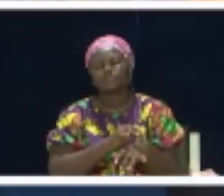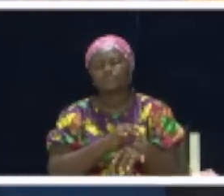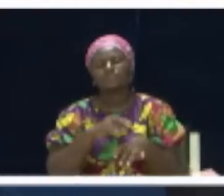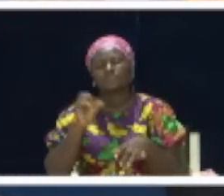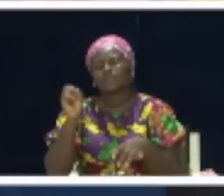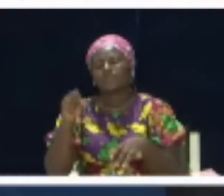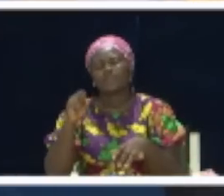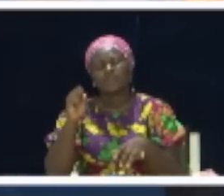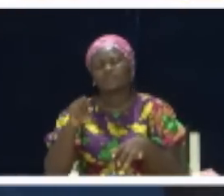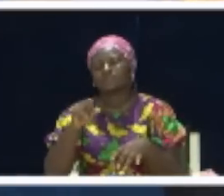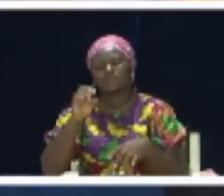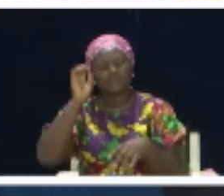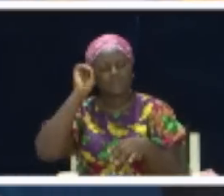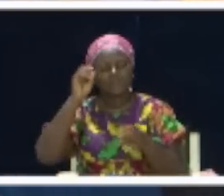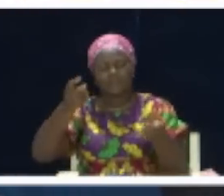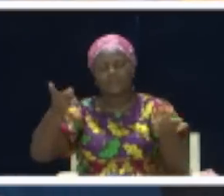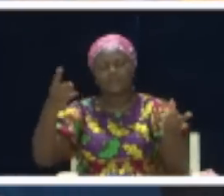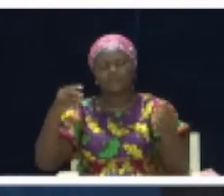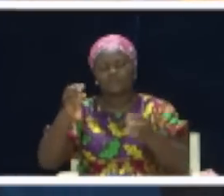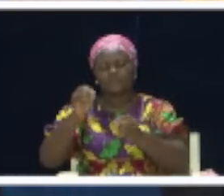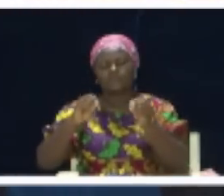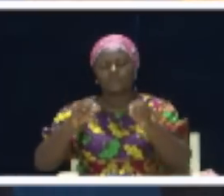calms all my